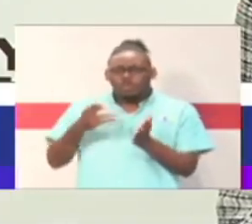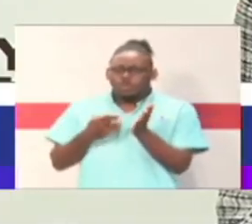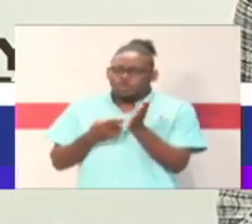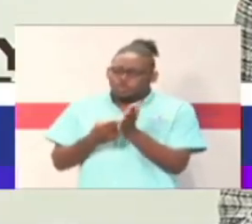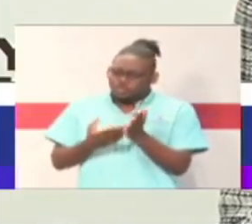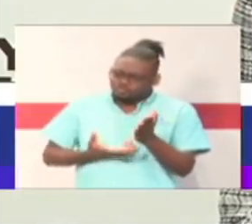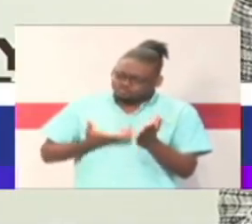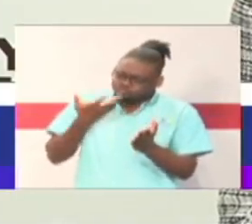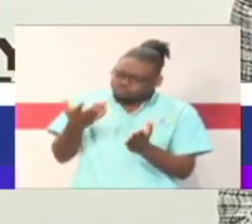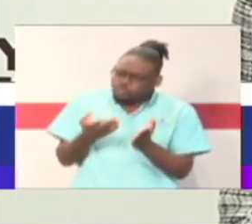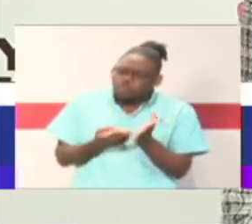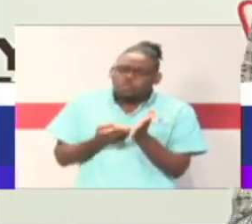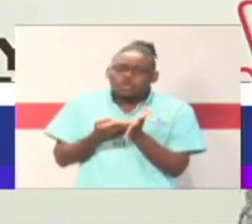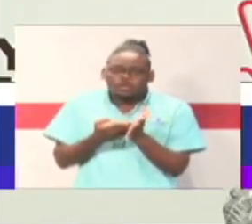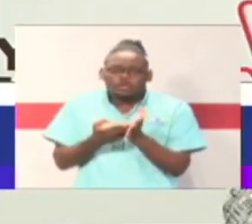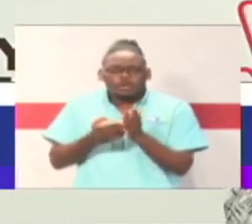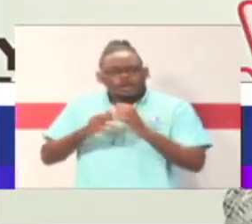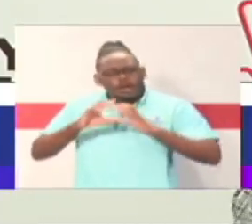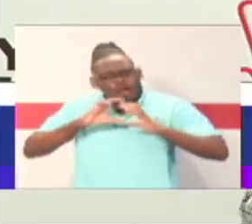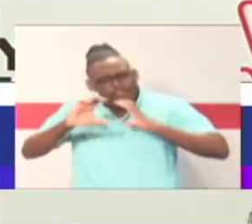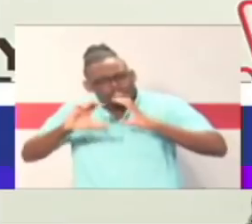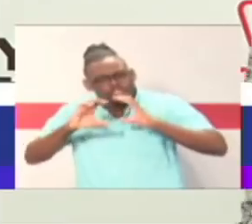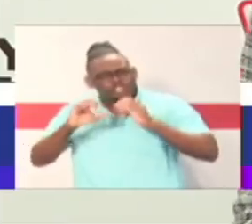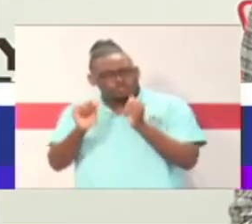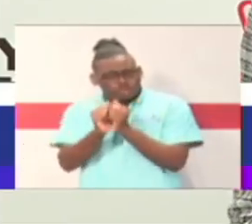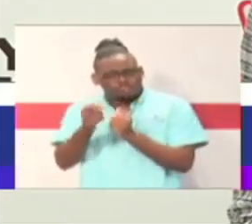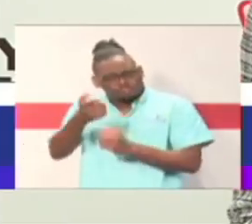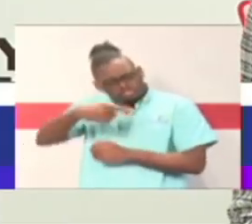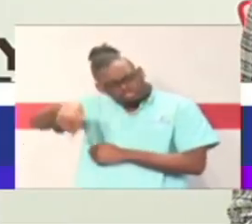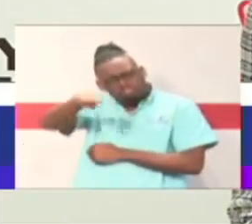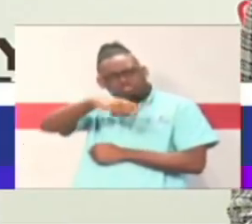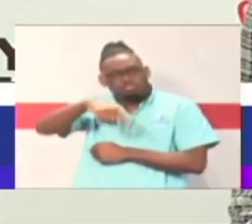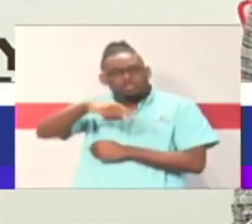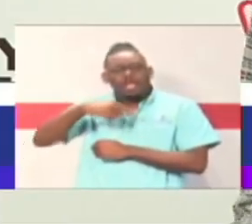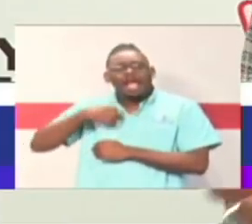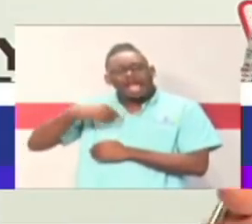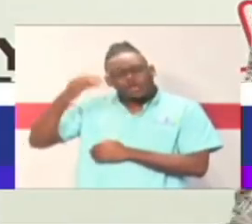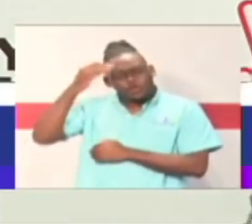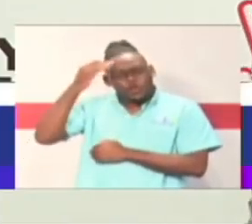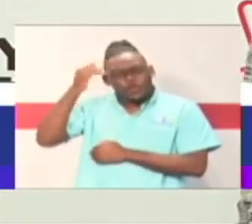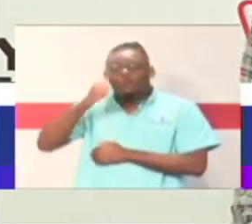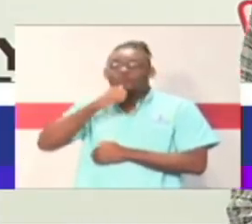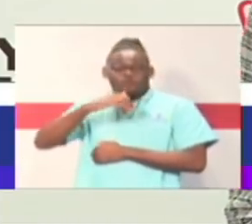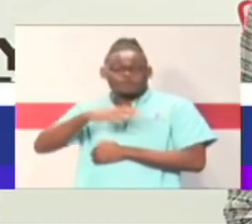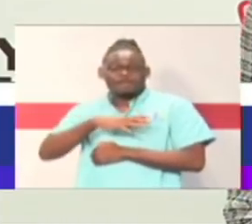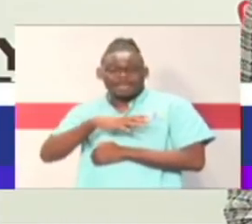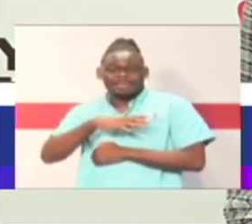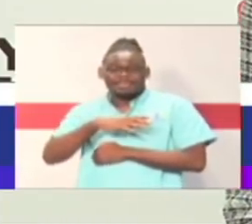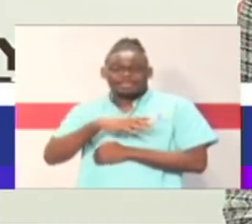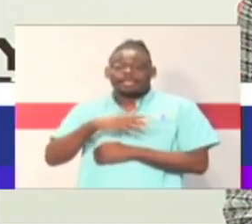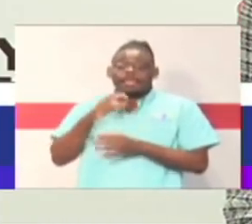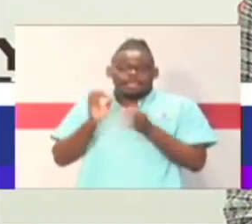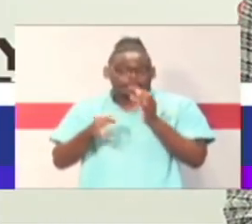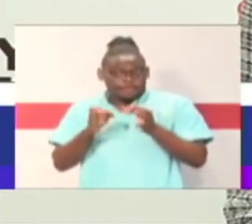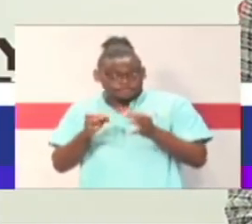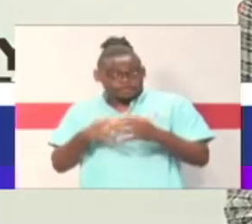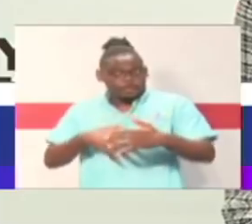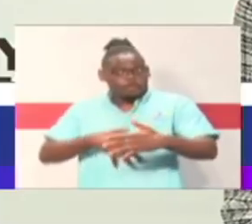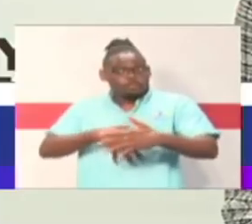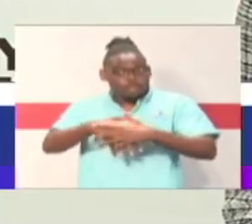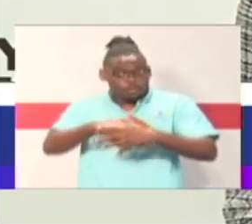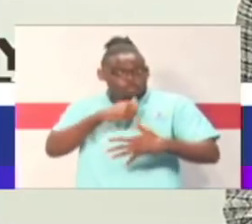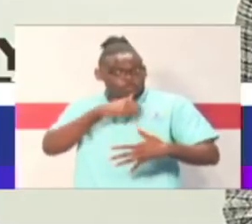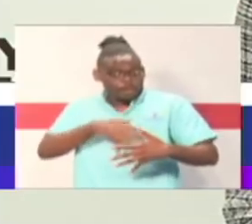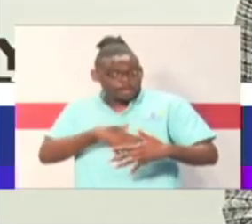open communication with us this morning. And I know, ladies, I can tell you, as a female in childbearing age, I'm very